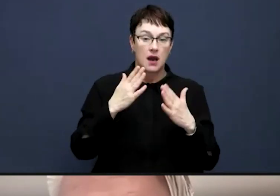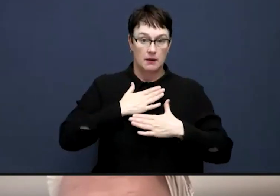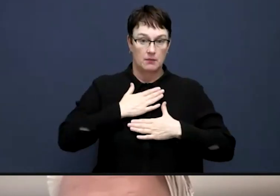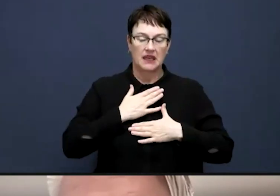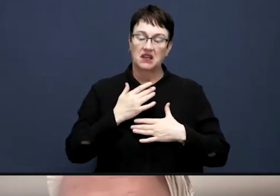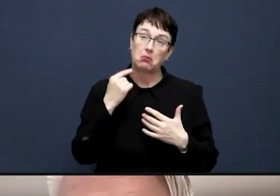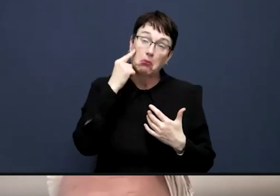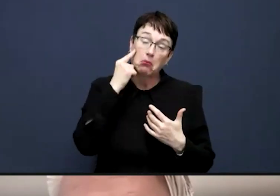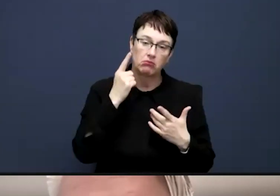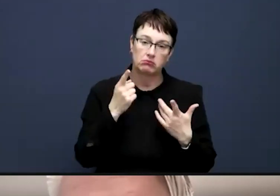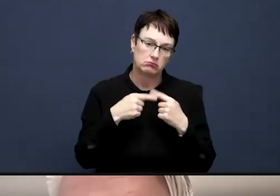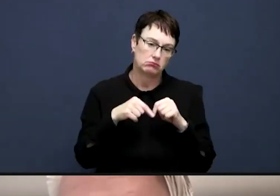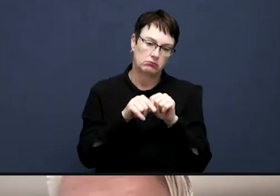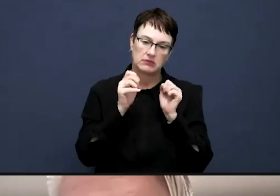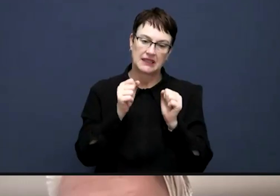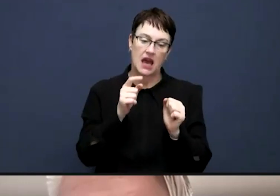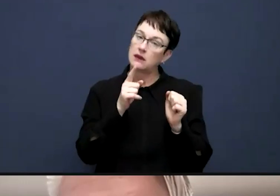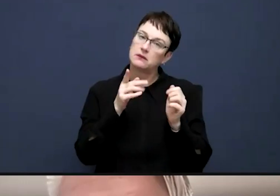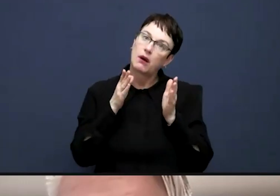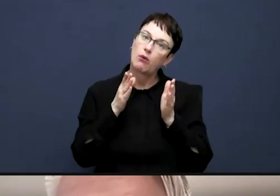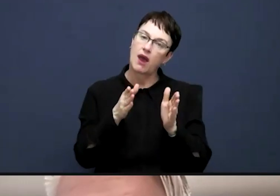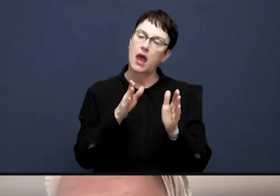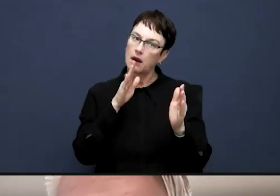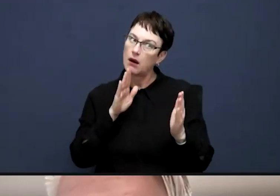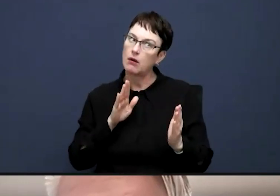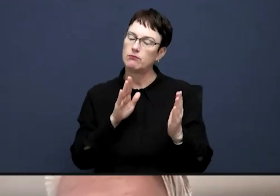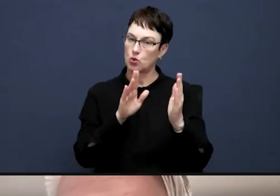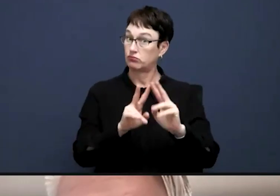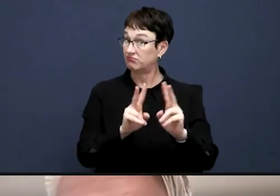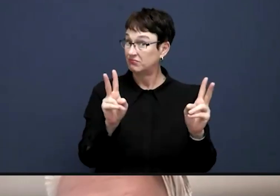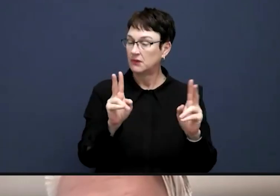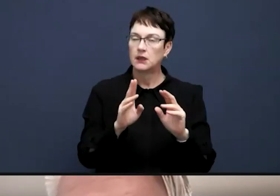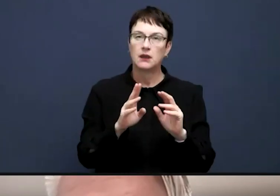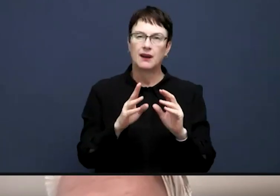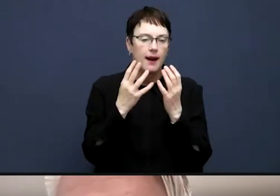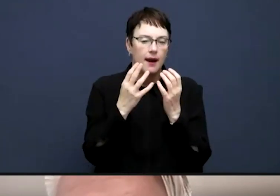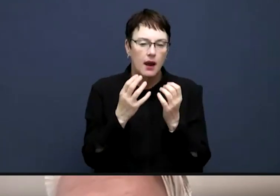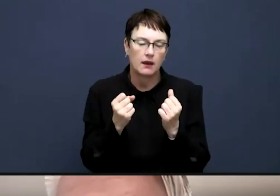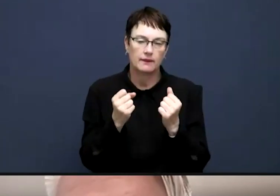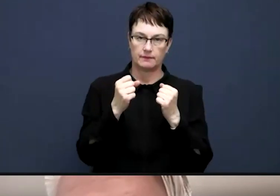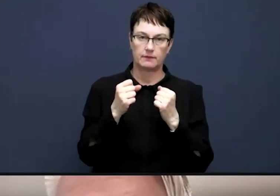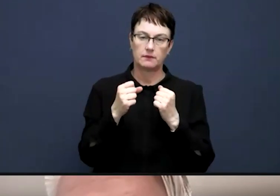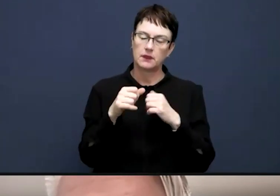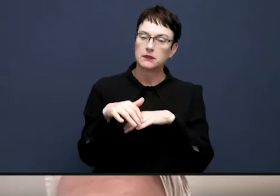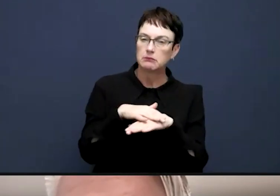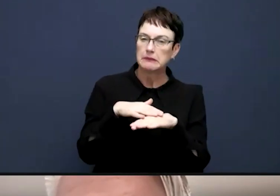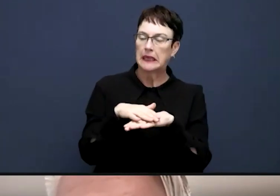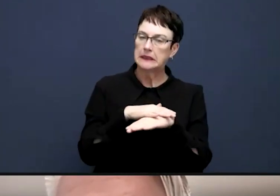the approach in this way as well in documents. That there are some basic really needs that